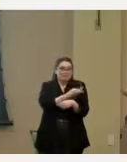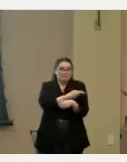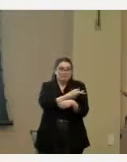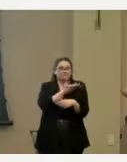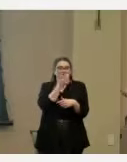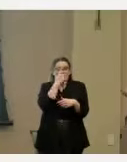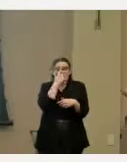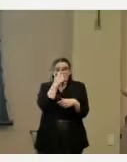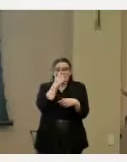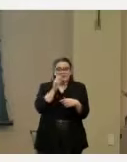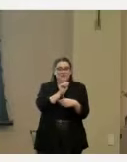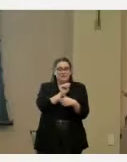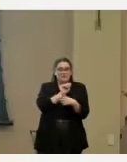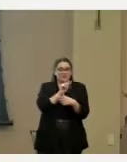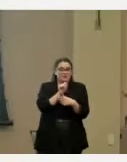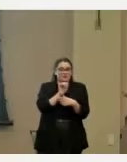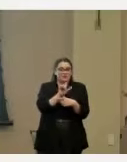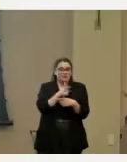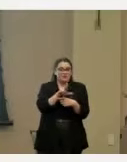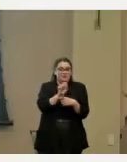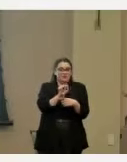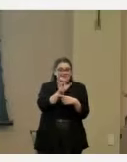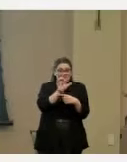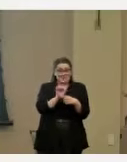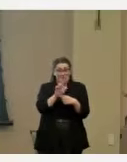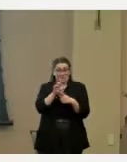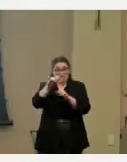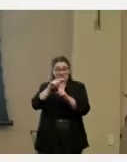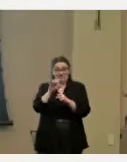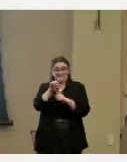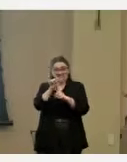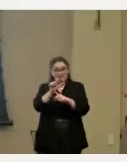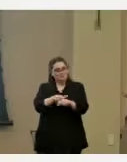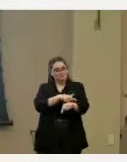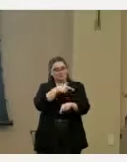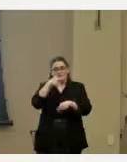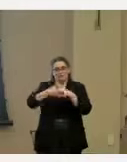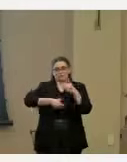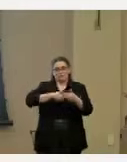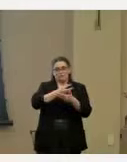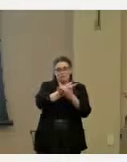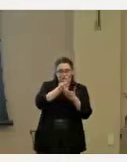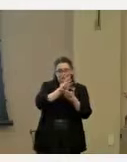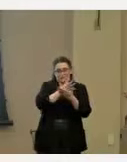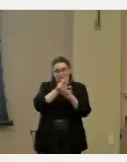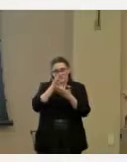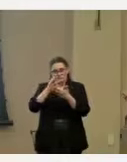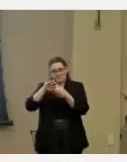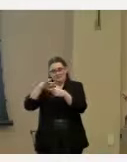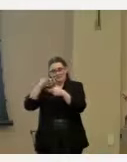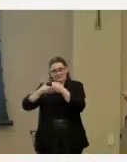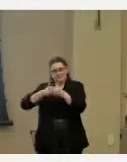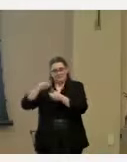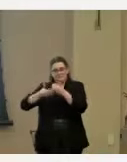developing these autologous CAR T cells takes quite a while. It takes 2 to 4 weeks while the patient is waiting. Our